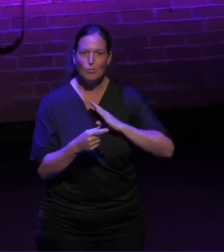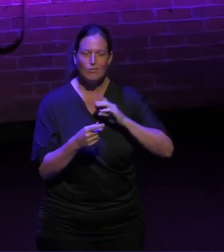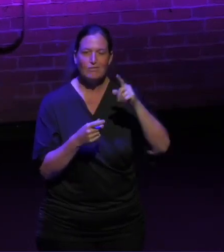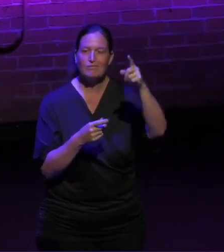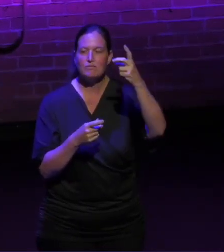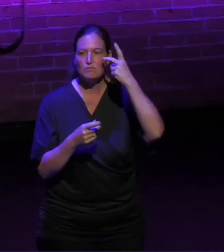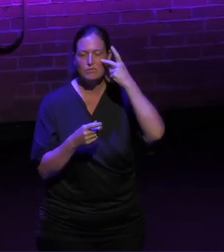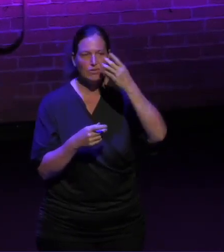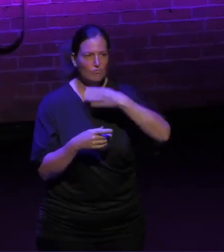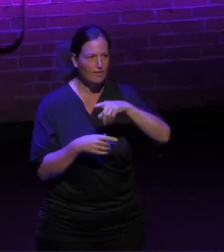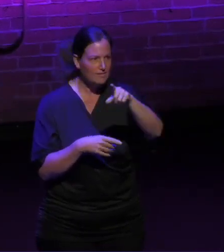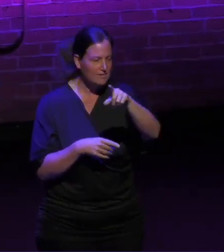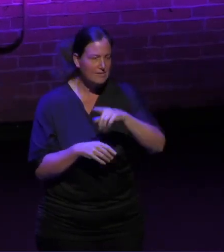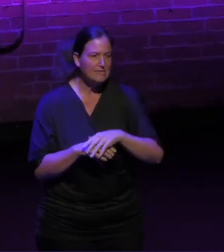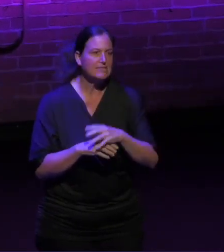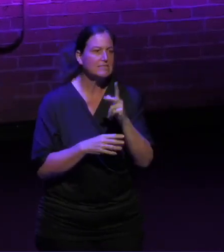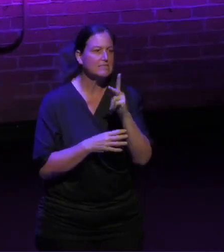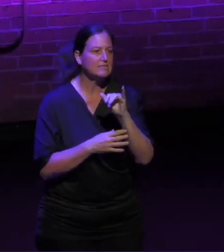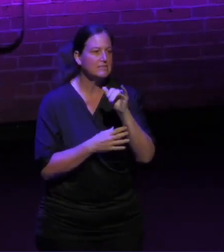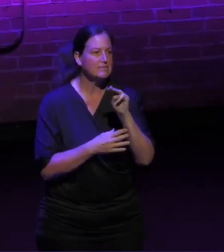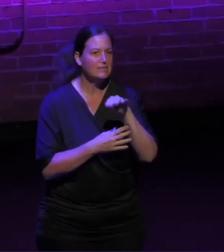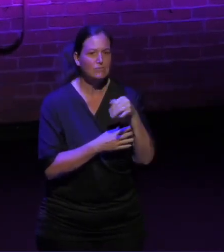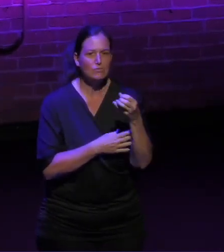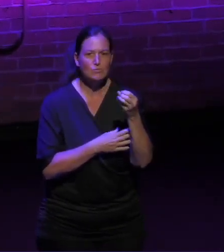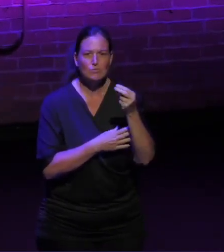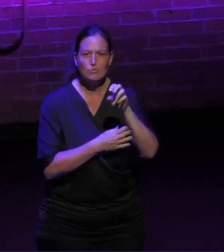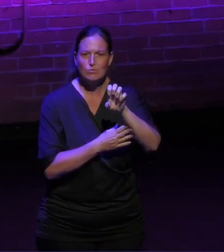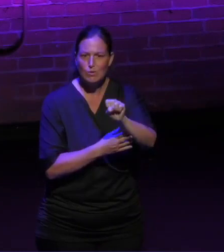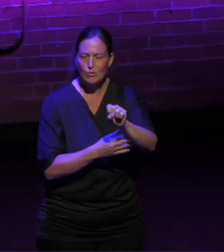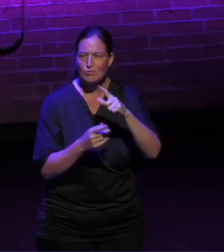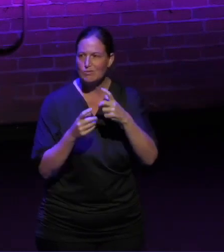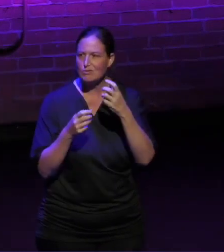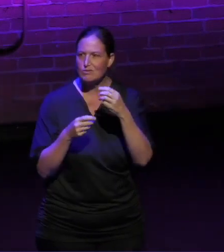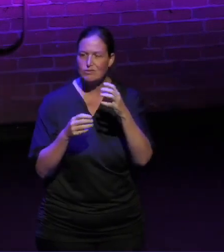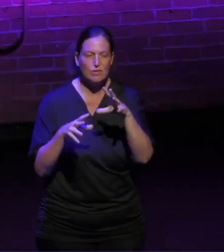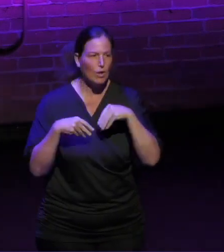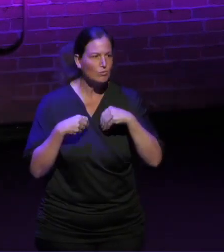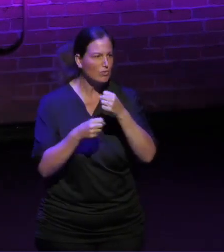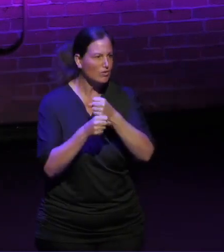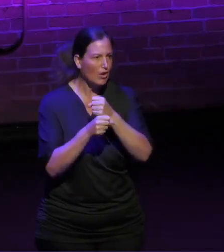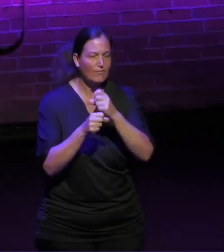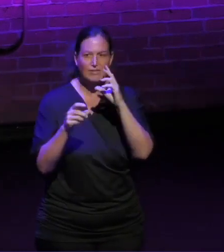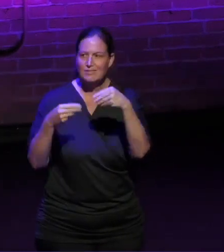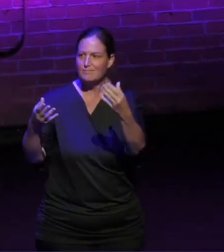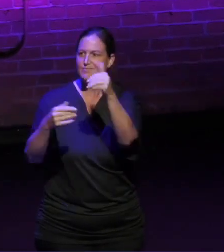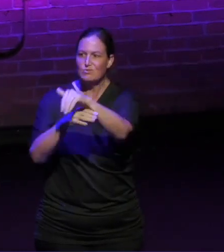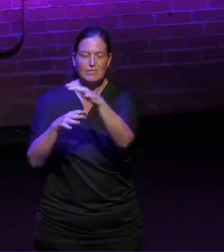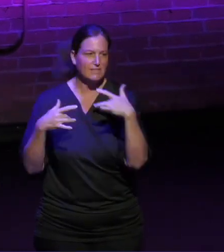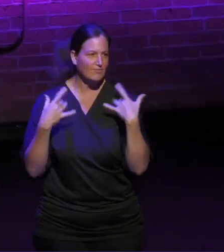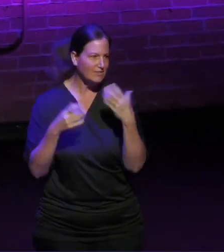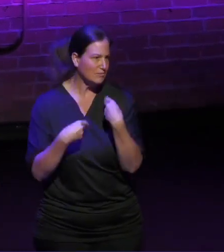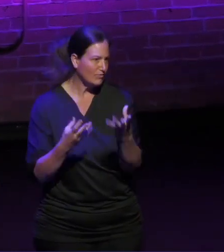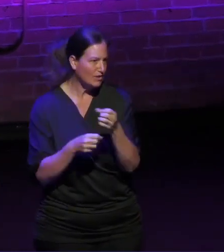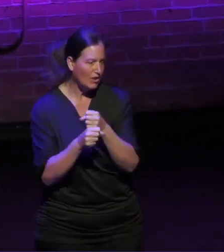front. I want to thank Kim Jones. She owns Strong Style Coffee in Fitchburg, Mass. She's the one that catered tonight's event. So